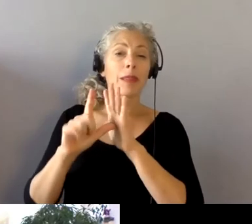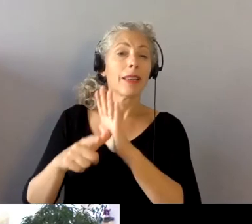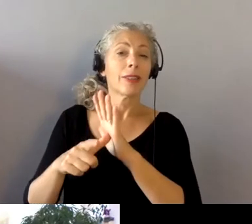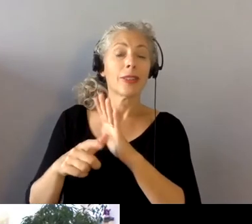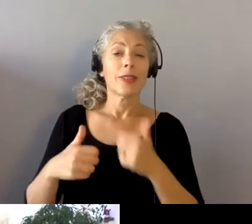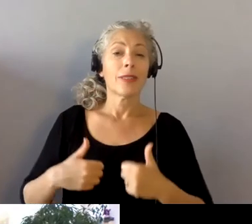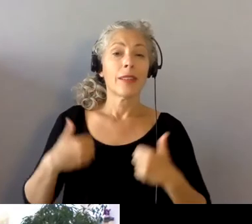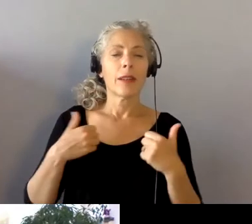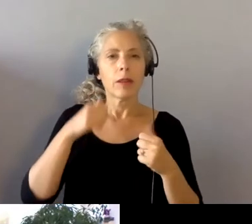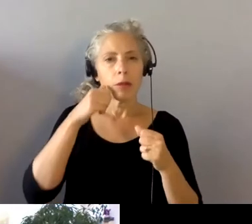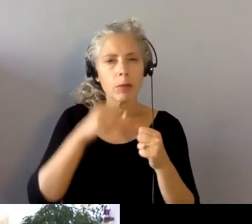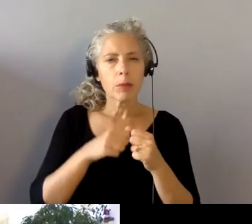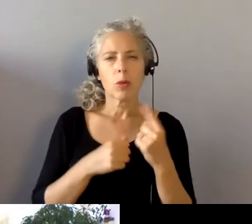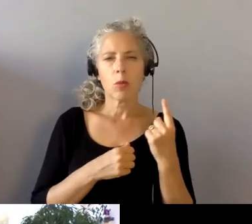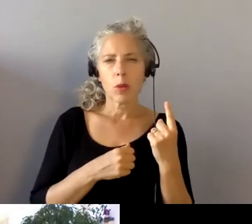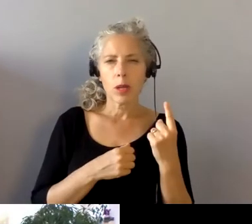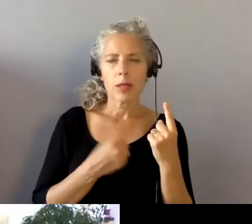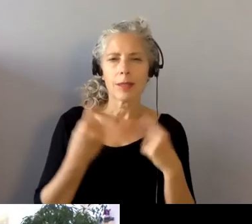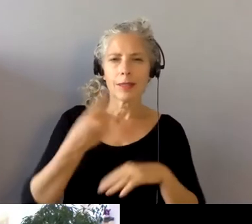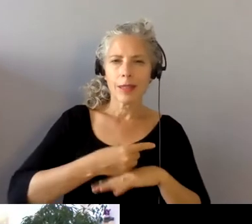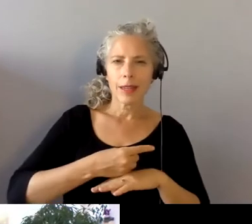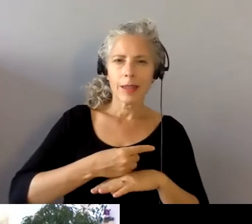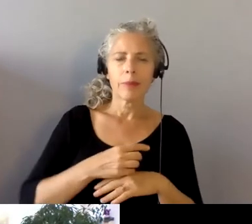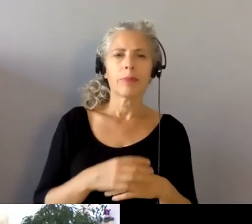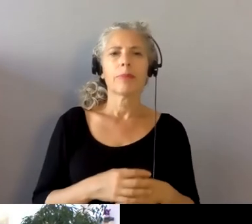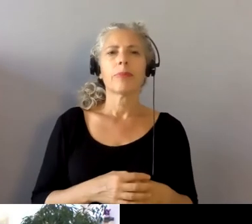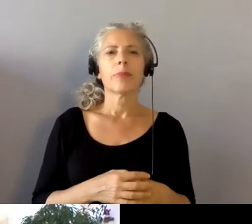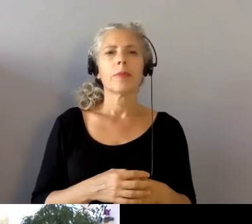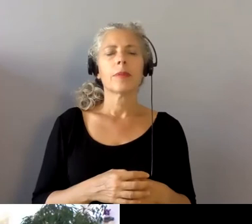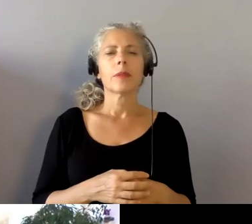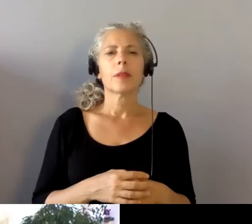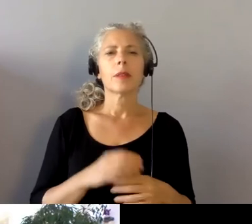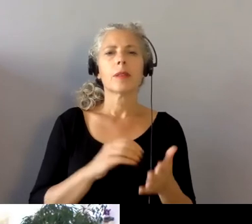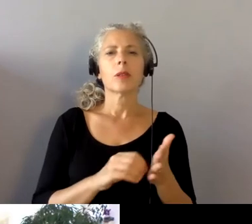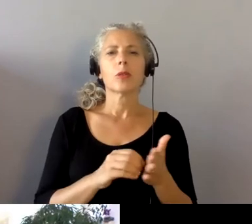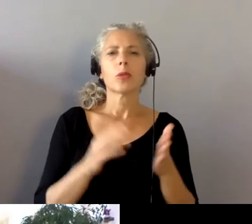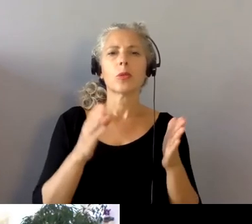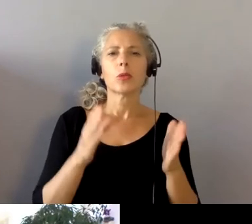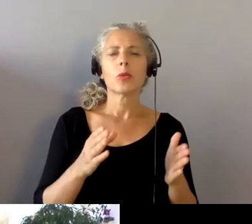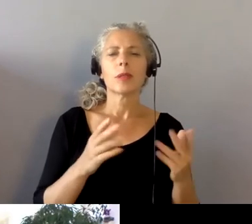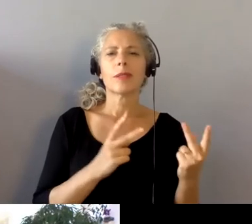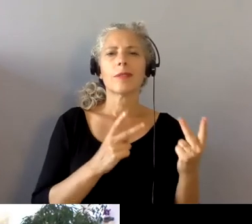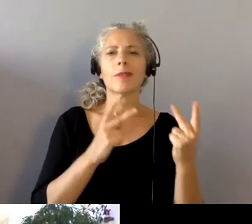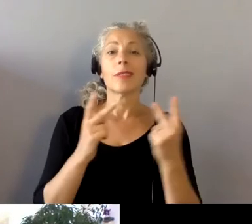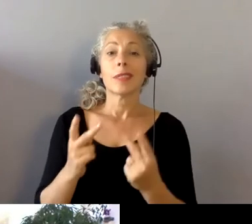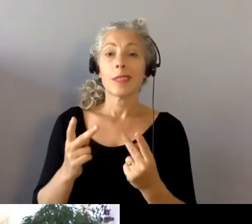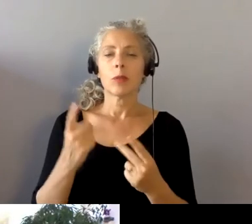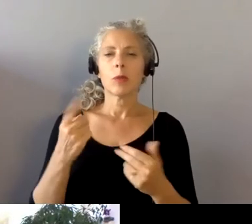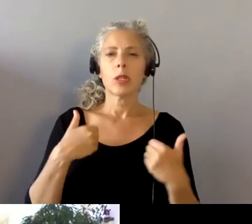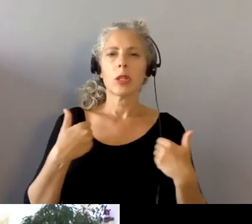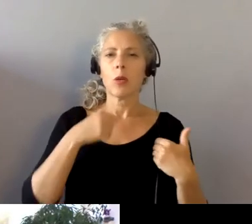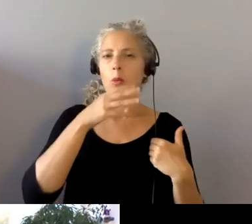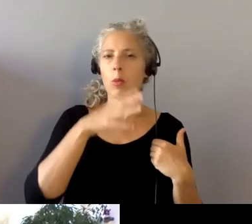remember one particular day when we had the students visit, and one of the young women